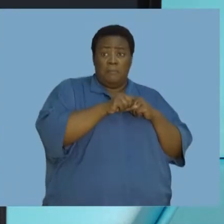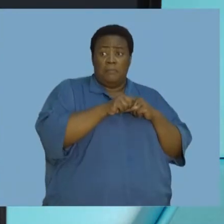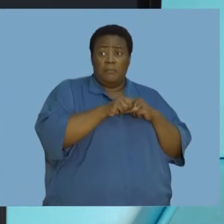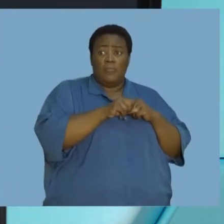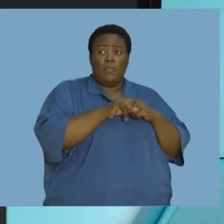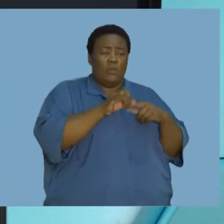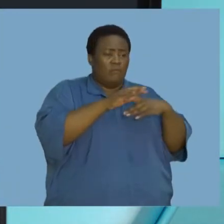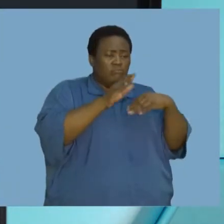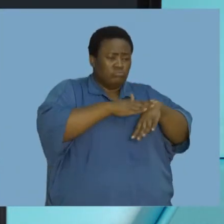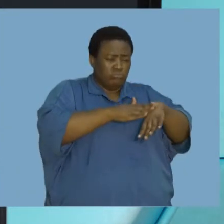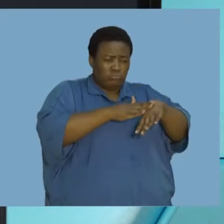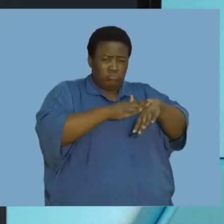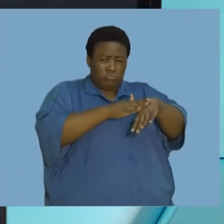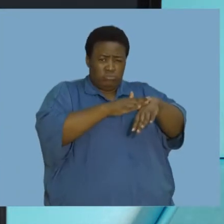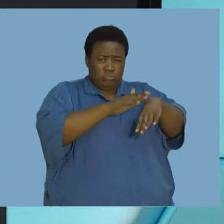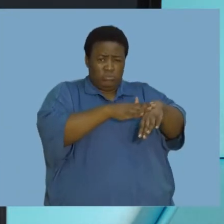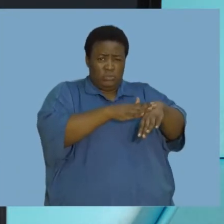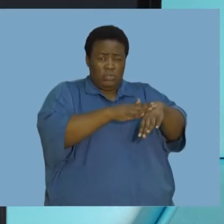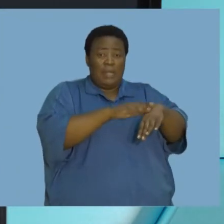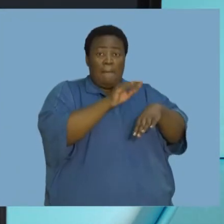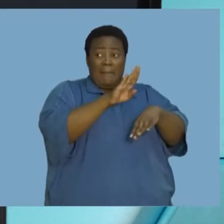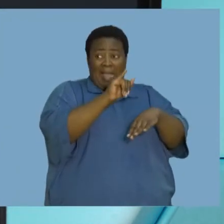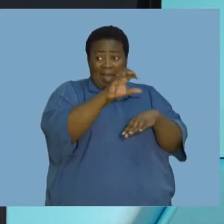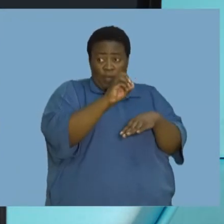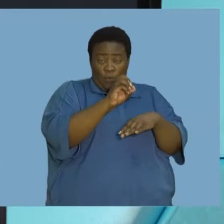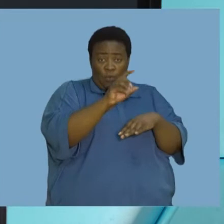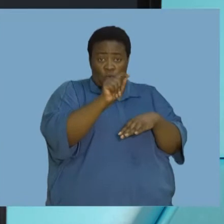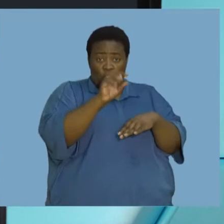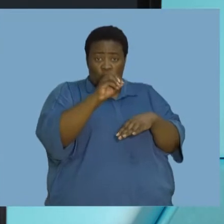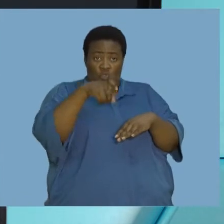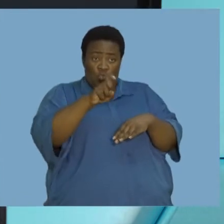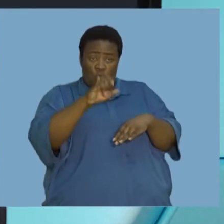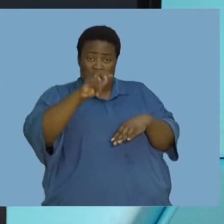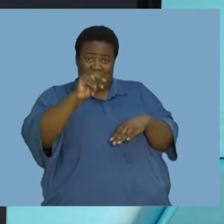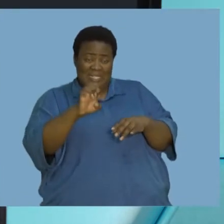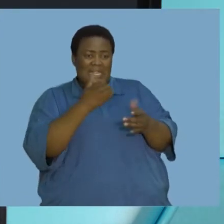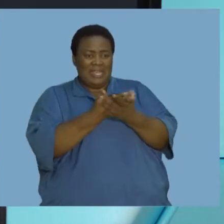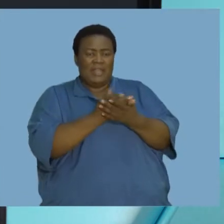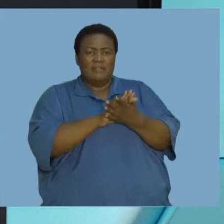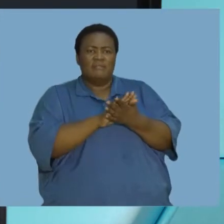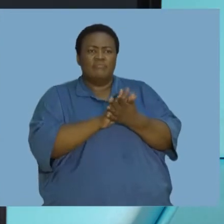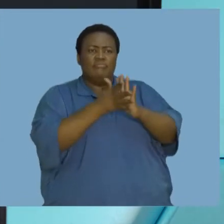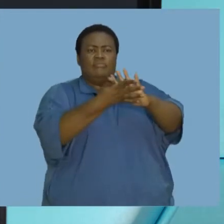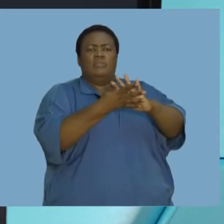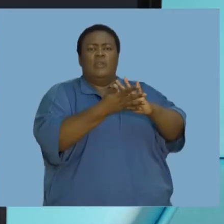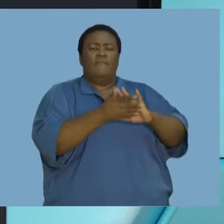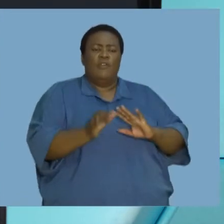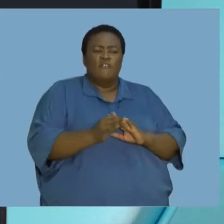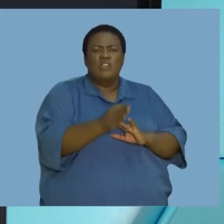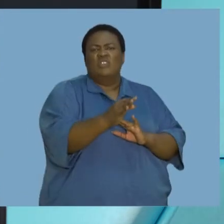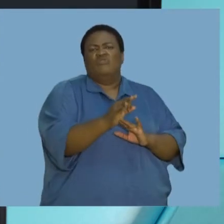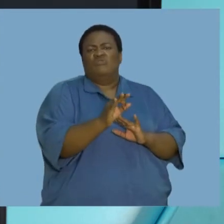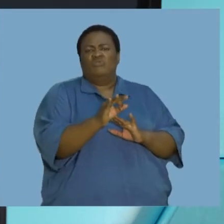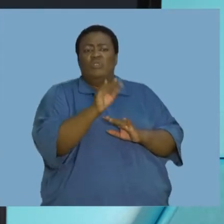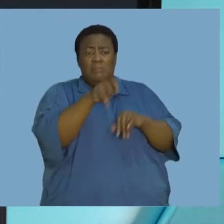start accumulating in the water bodies, causing or affecting the fish, the invertebrates, and other